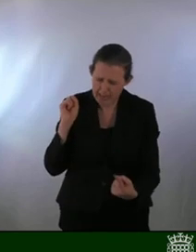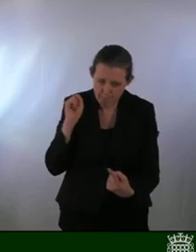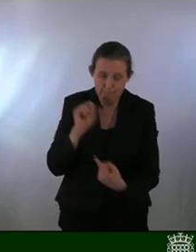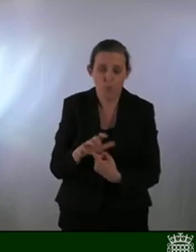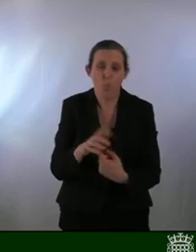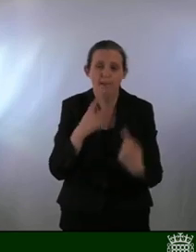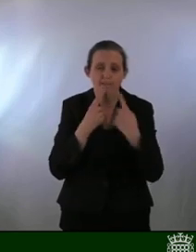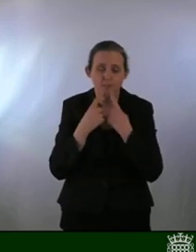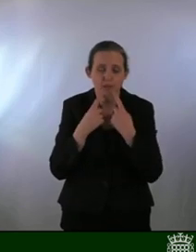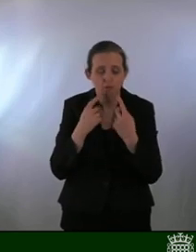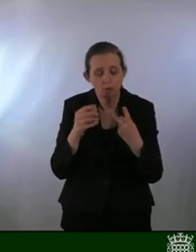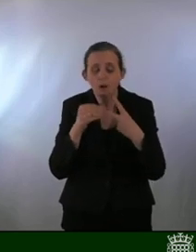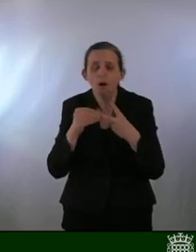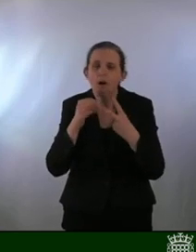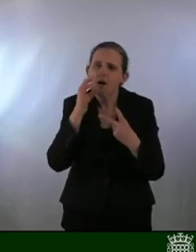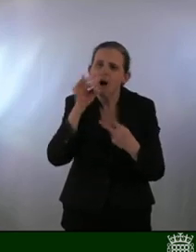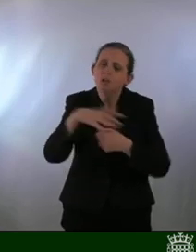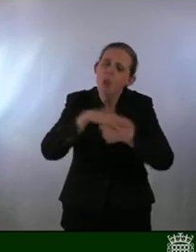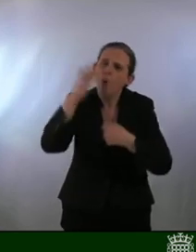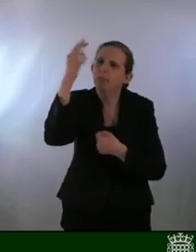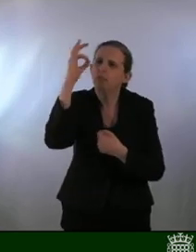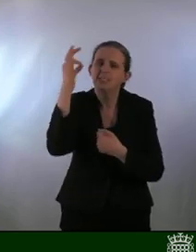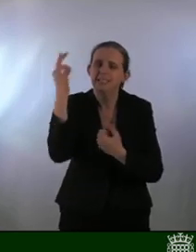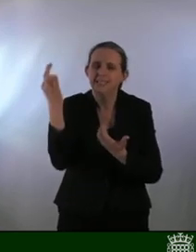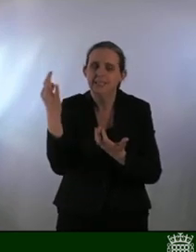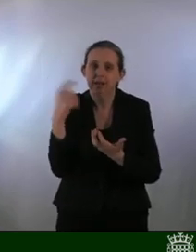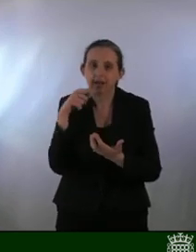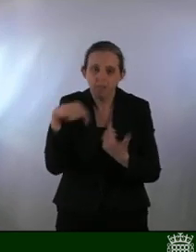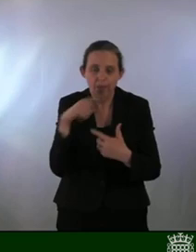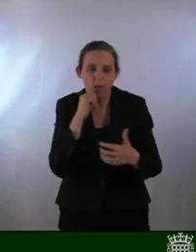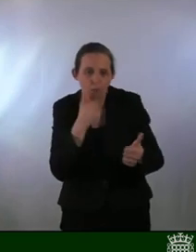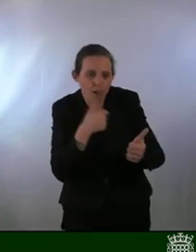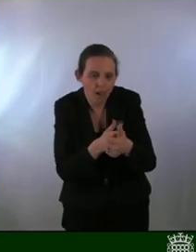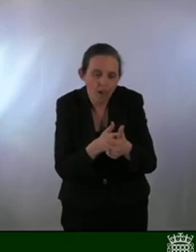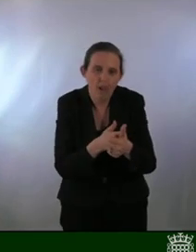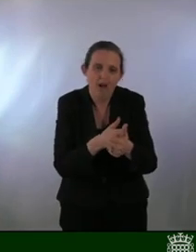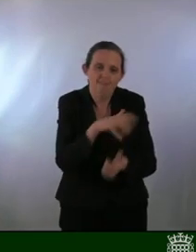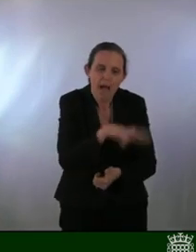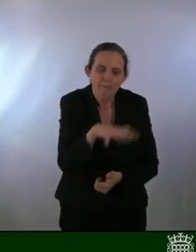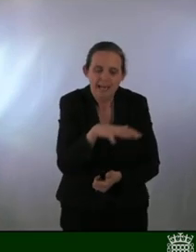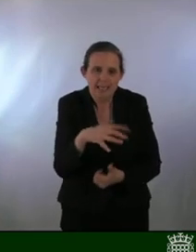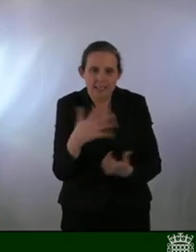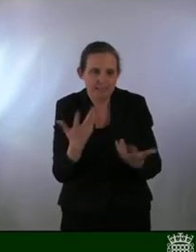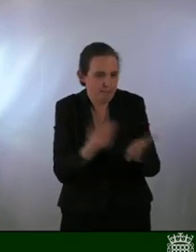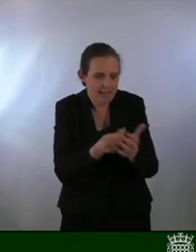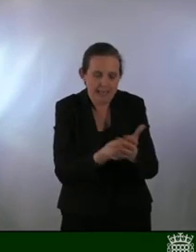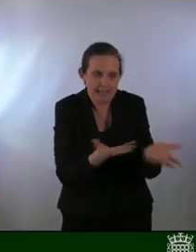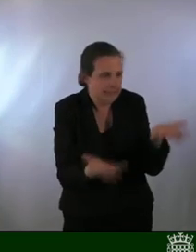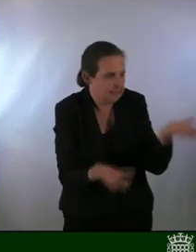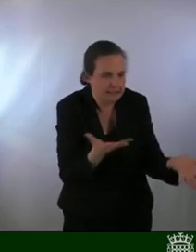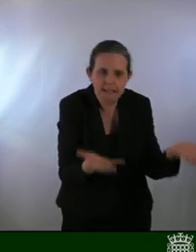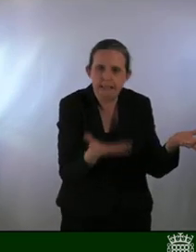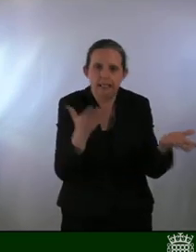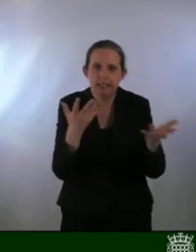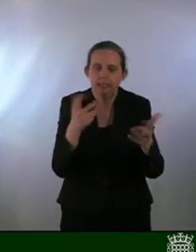just ask him about local authorities, because they are going to be at the front line of supporting family hardship as well as ensuring services reach those in need.